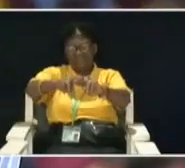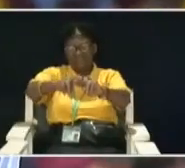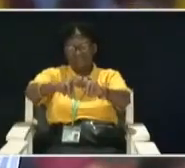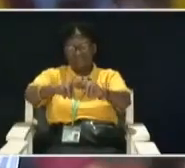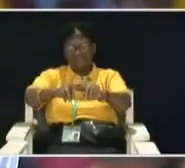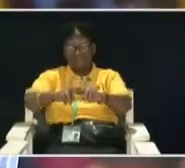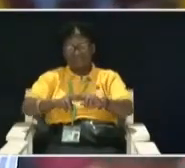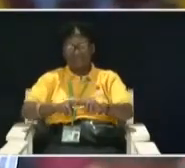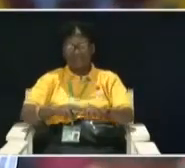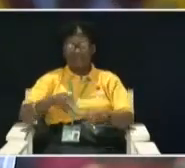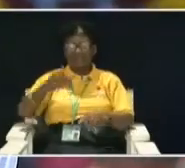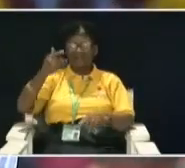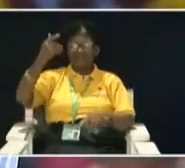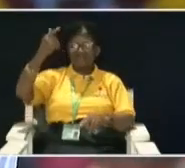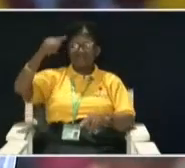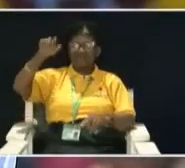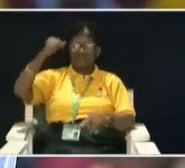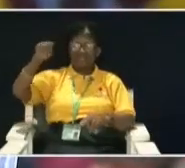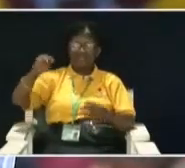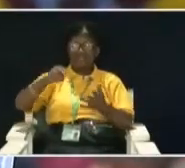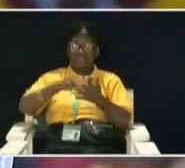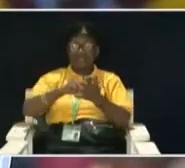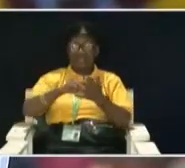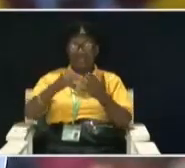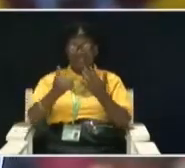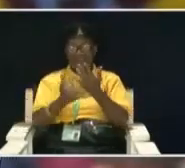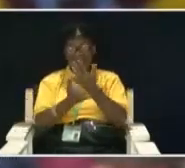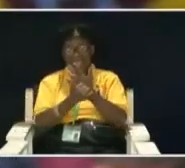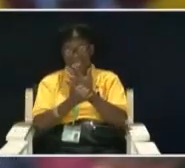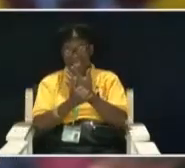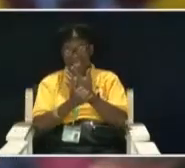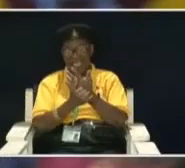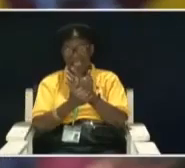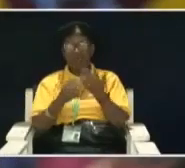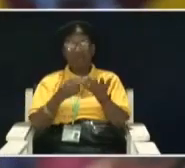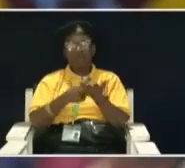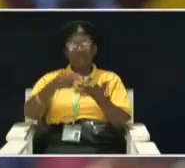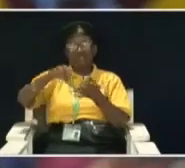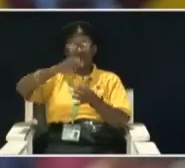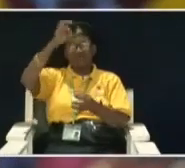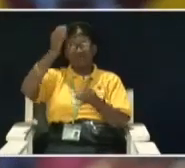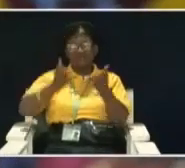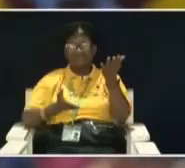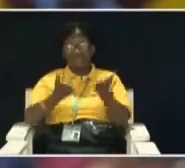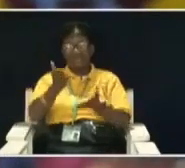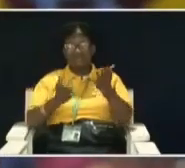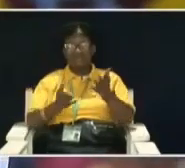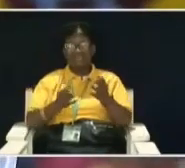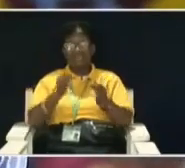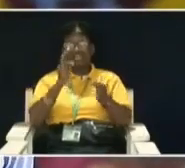for the May Holy Ghost service, if the Lord tarries.